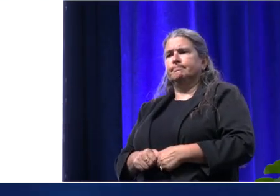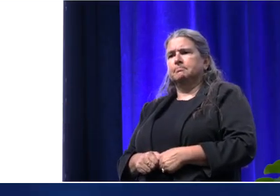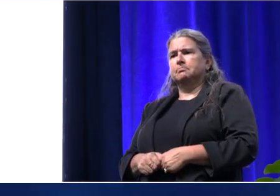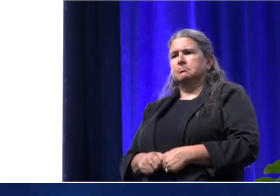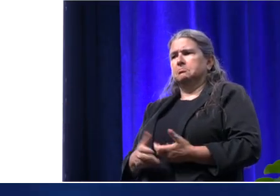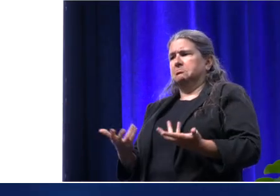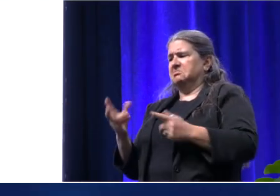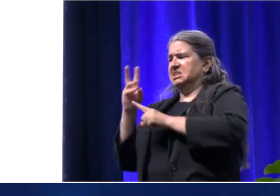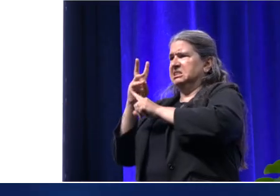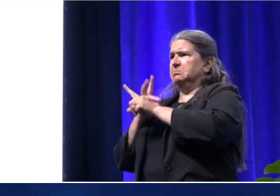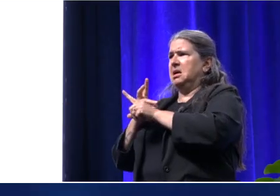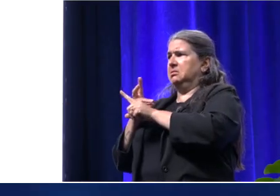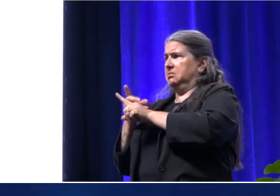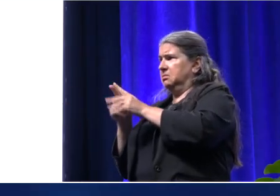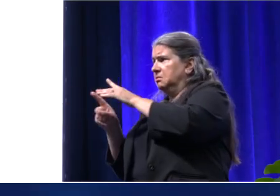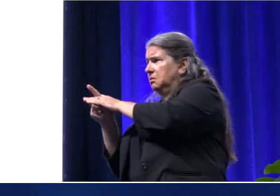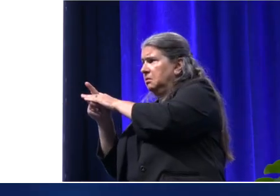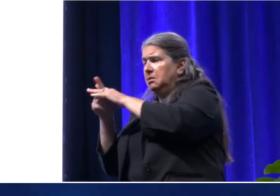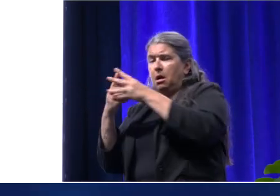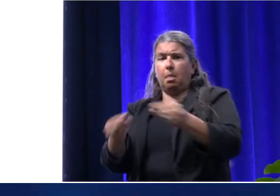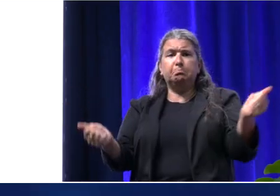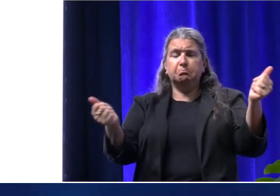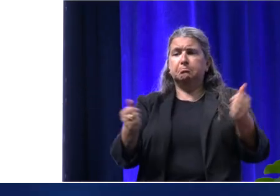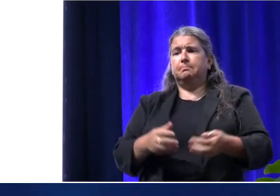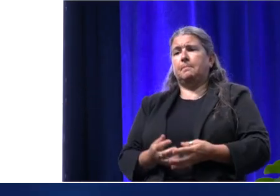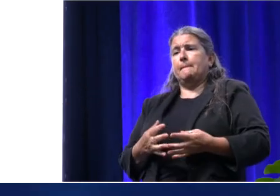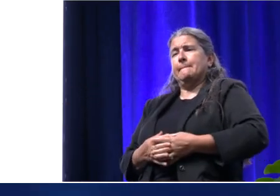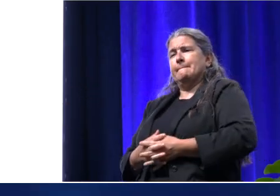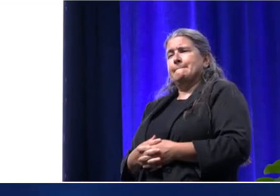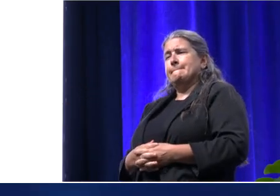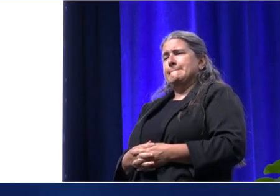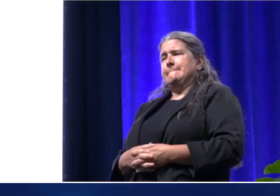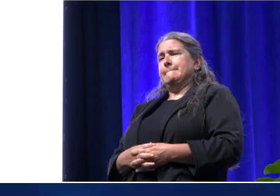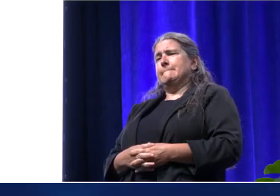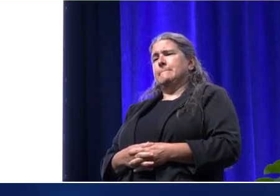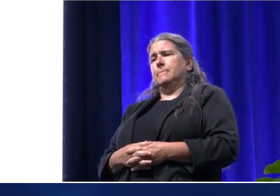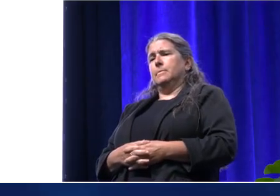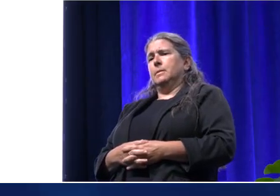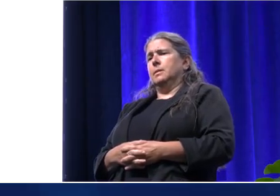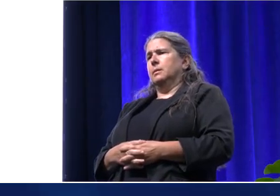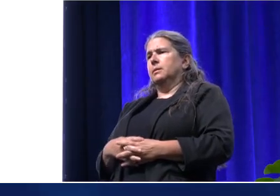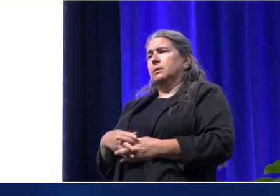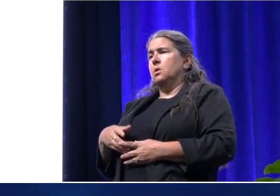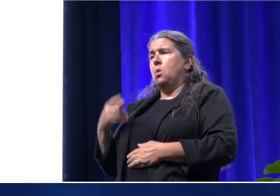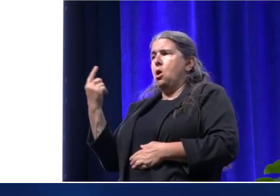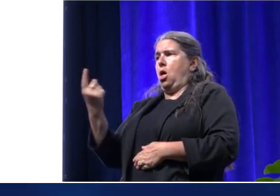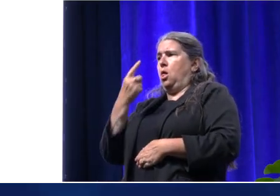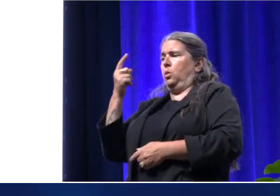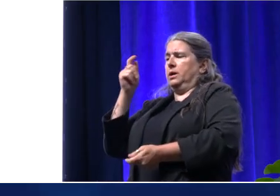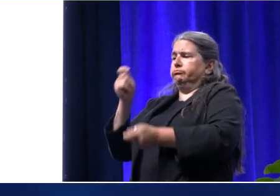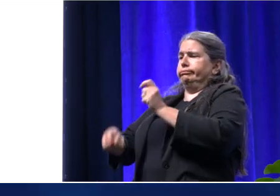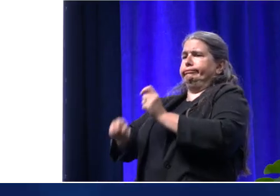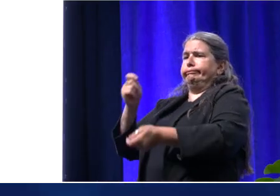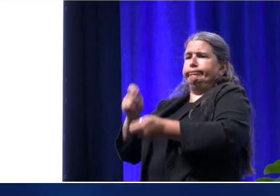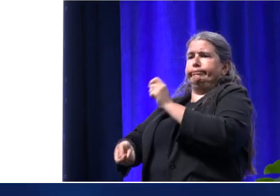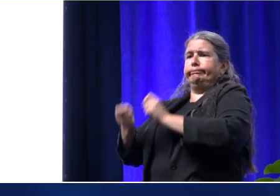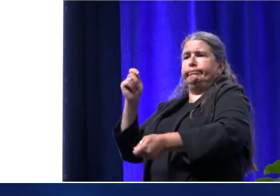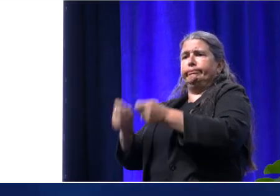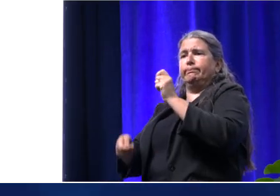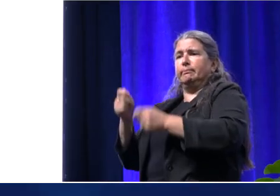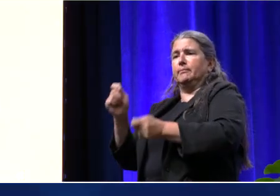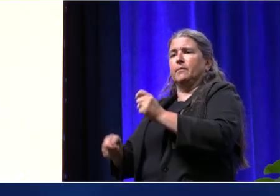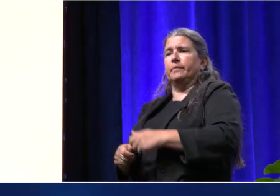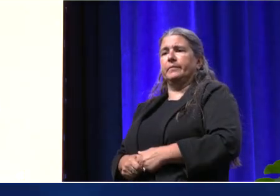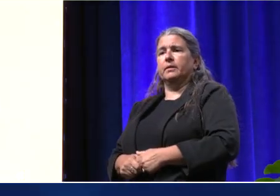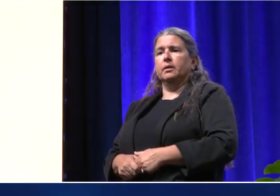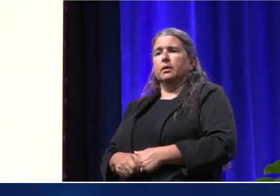months. And so it's something that the drug supply is something that changes. It doesn't always get incrementally worse. It gets worse in different